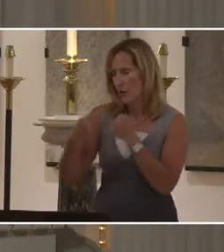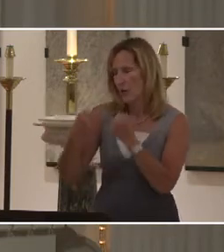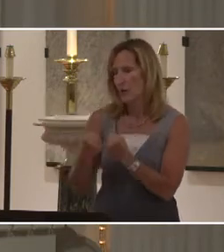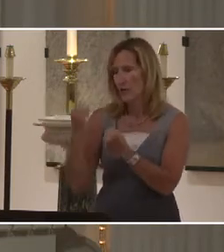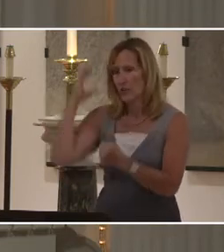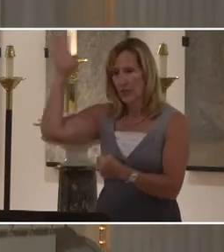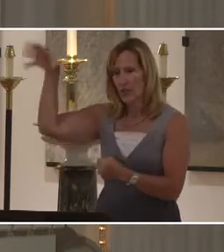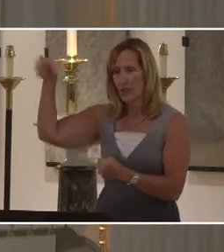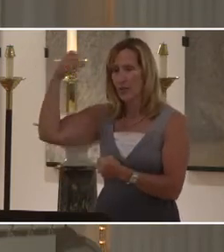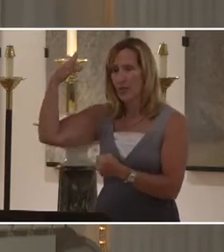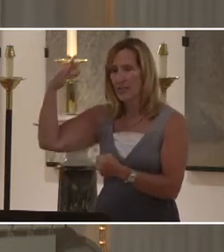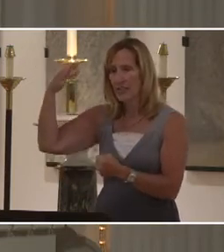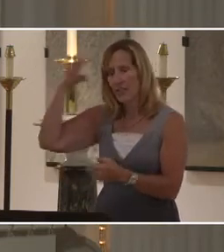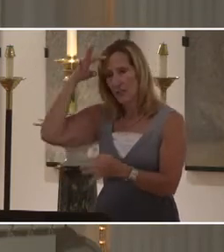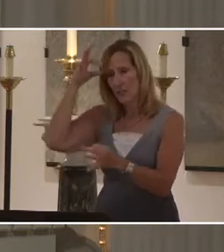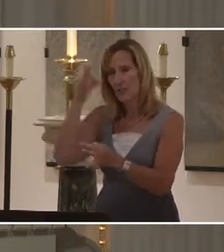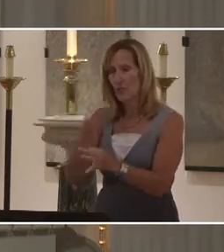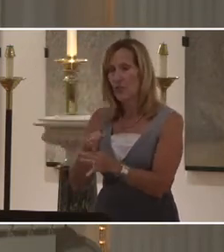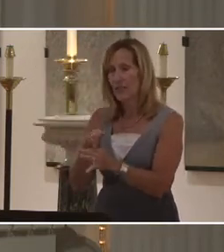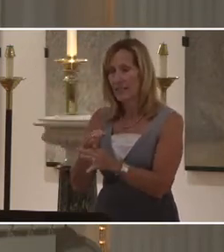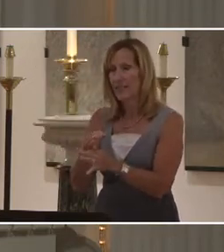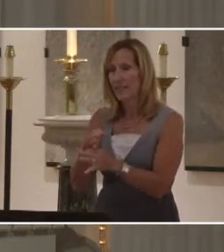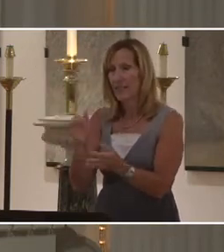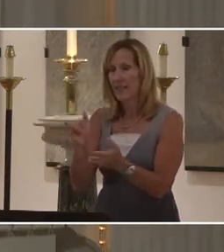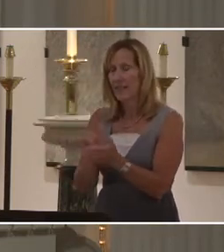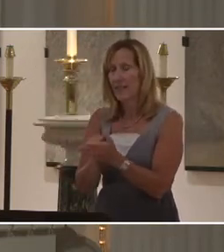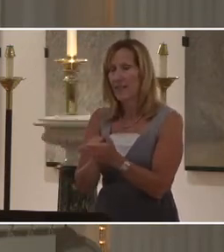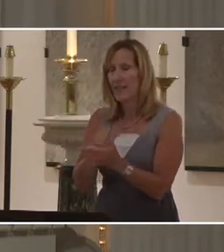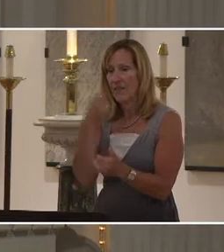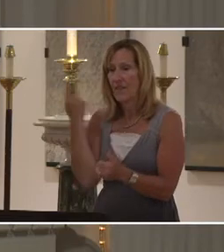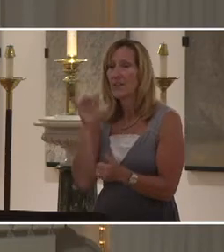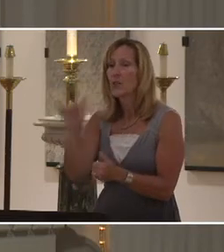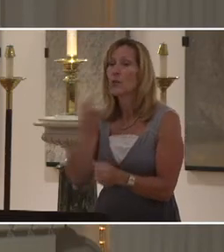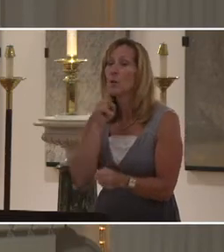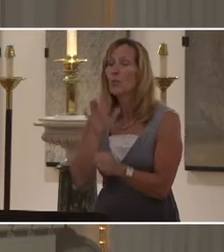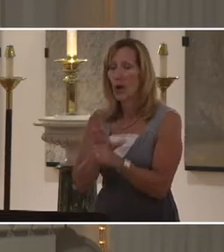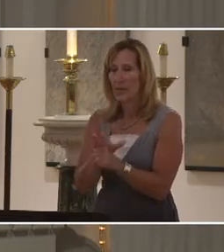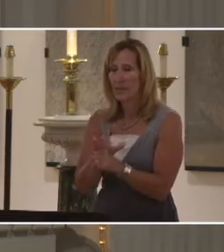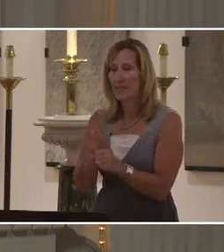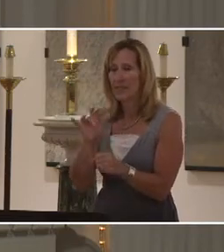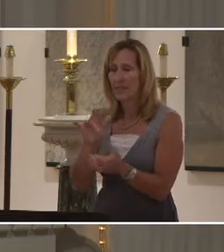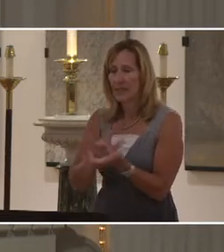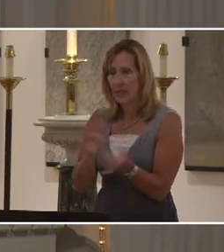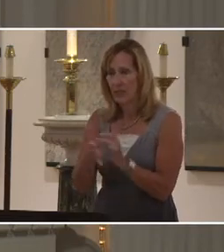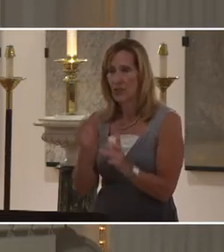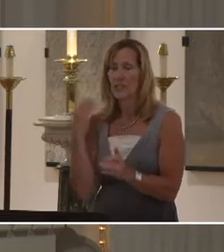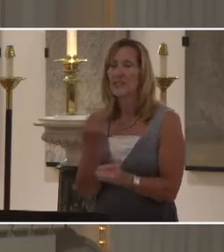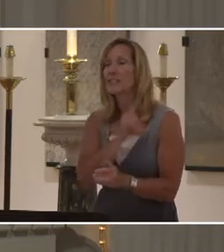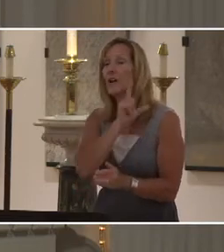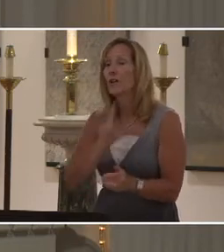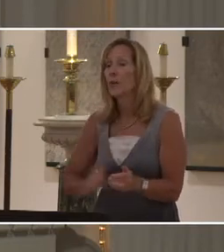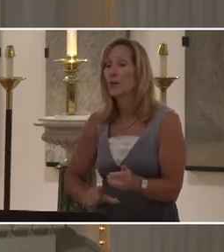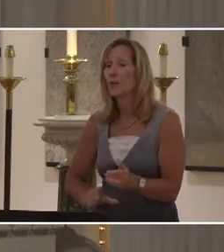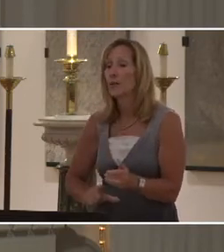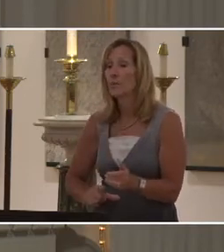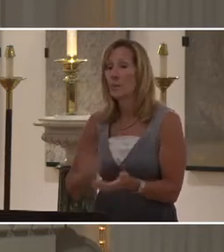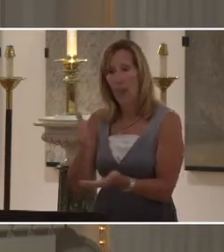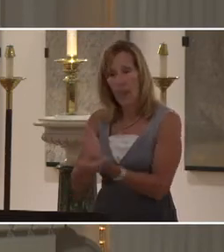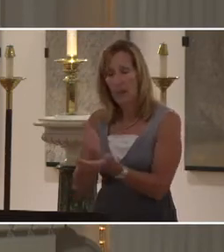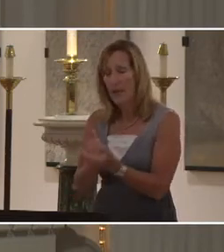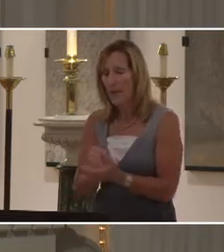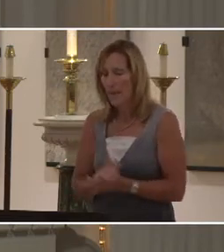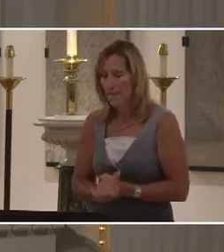grace to trust that eternal promise in Jesus our Lord.